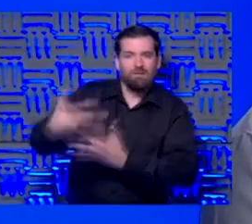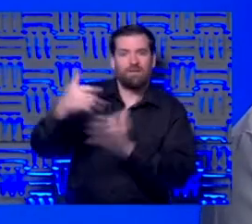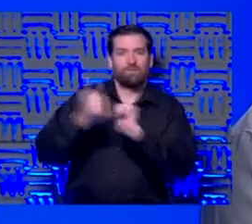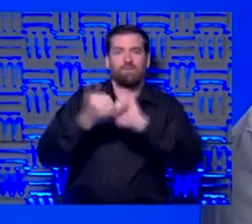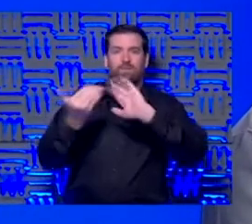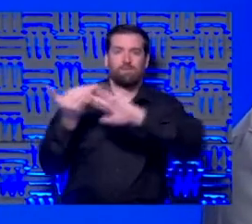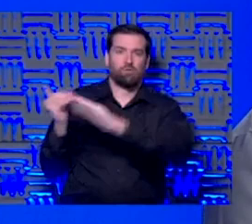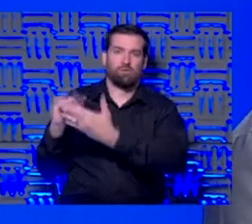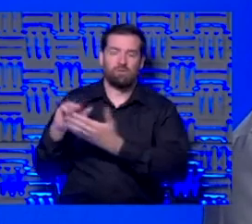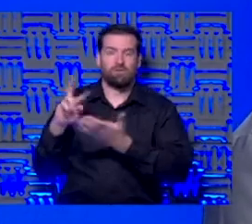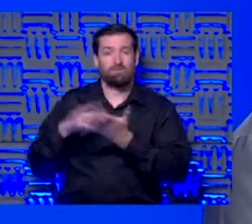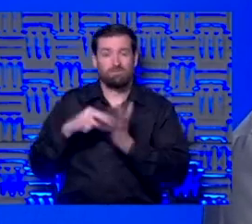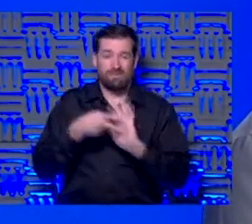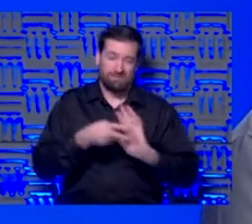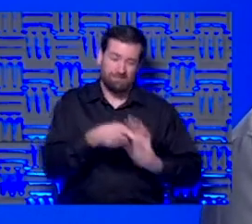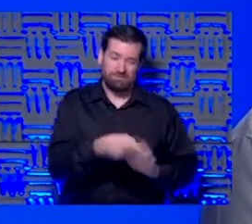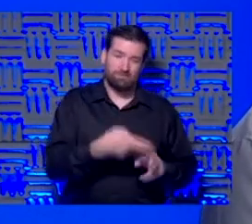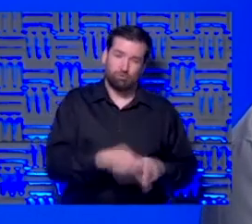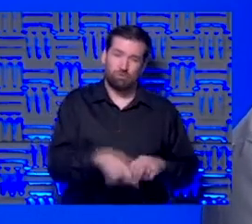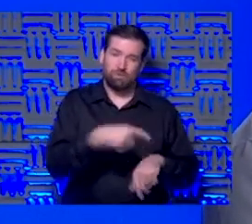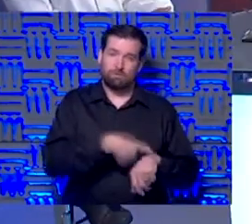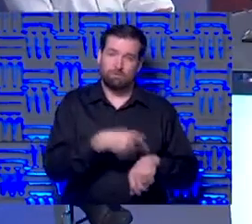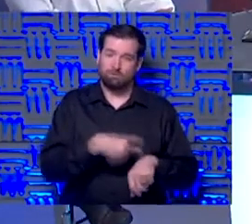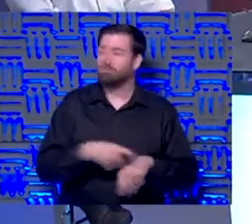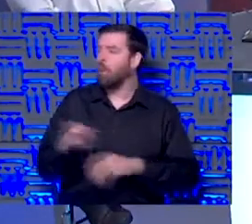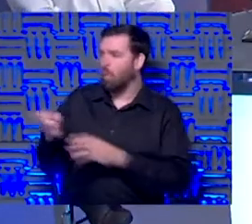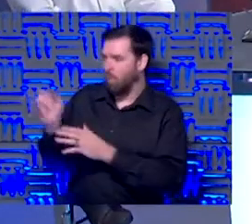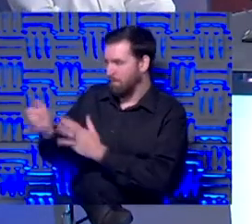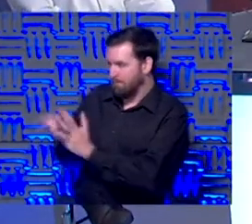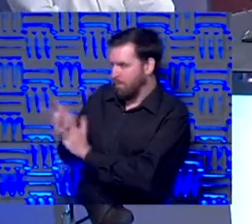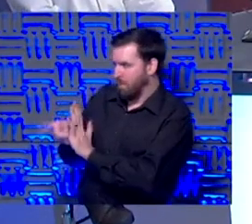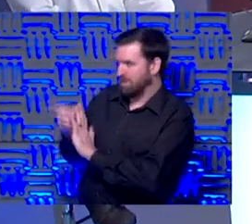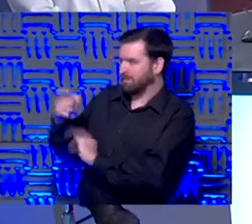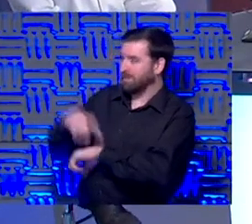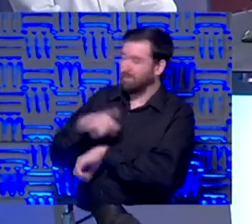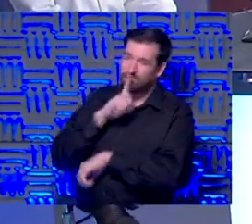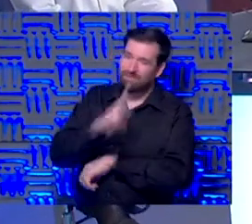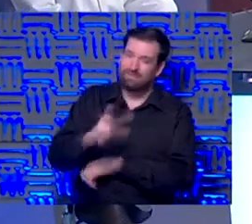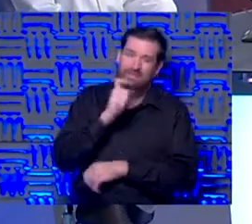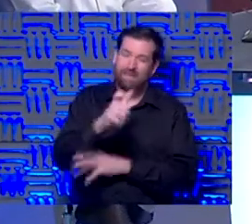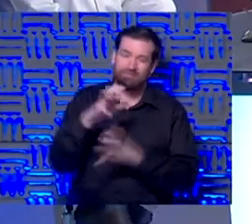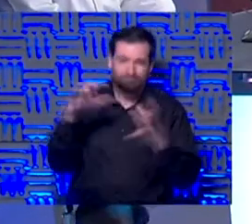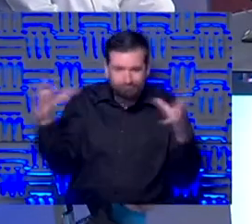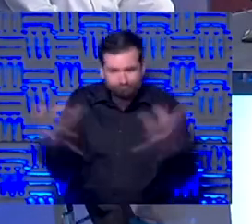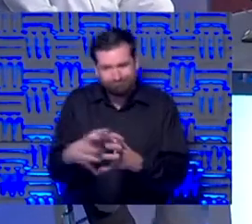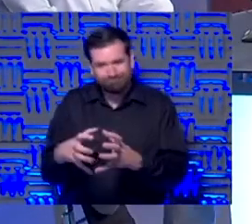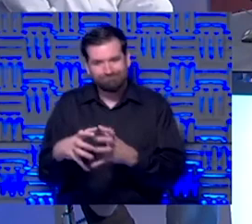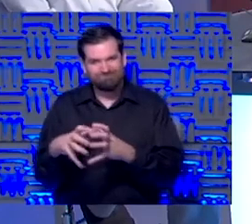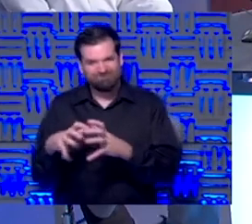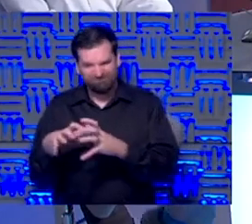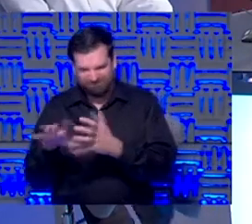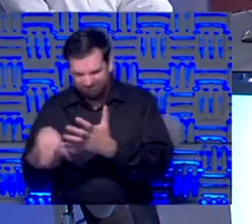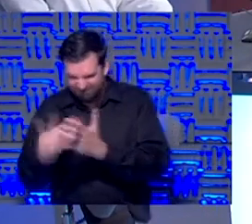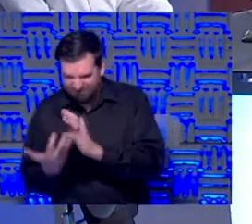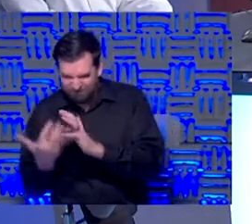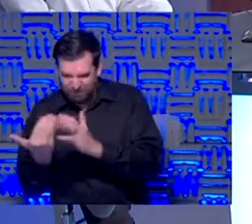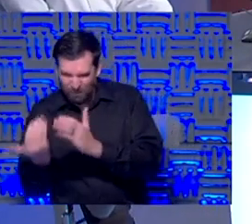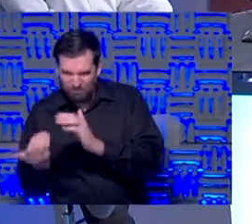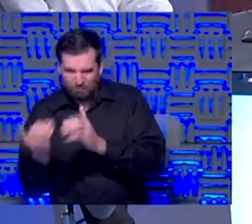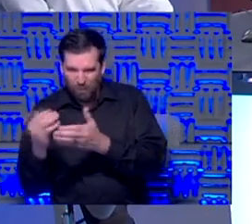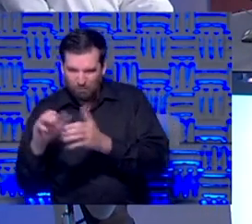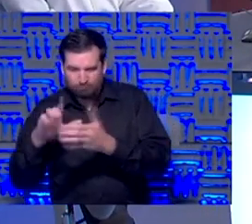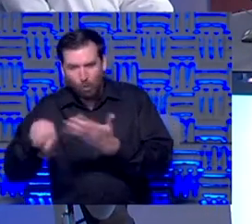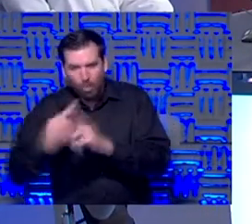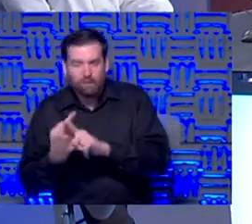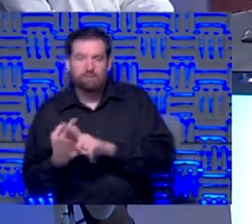that cohort is for a very small amount of time. It's a small amount of time and probably not a real cohort at that point. Right. You know, and even when we tell people, when